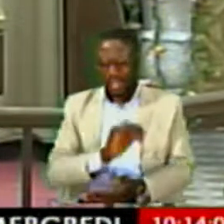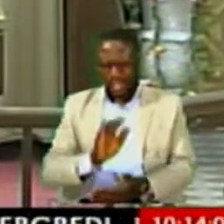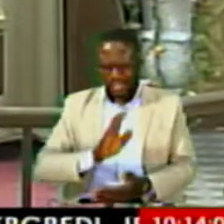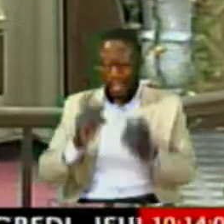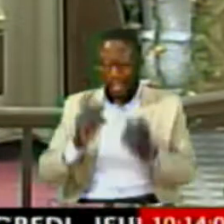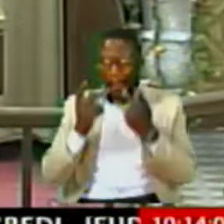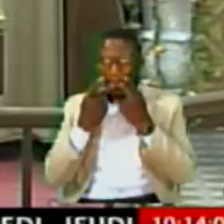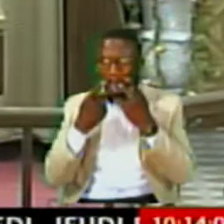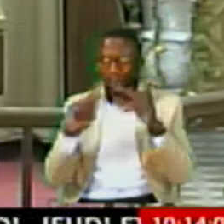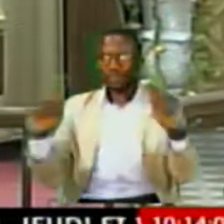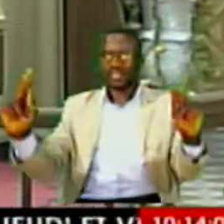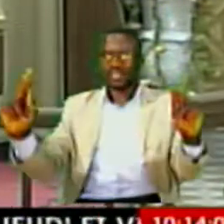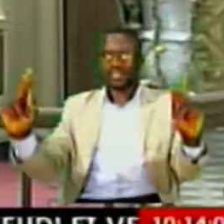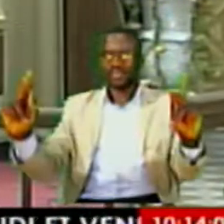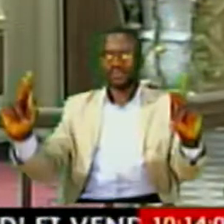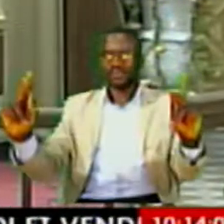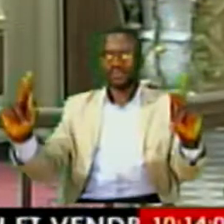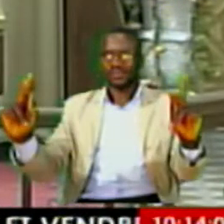décrets.